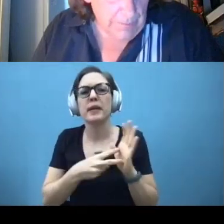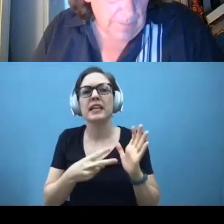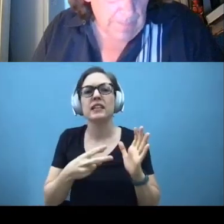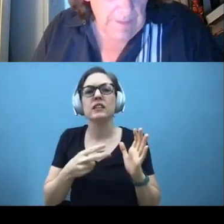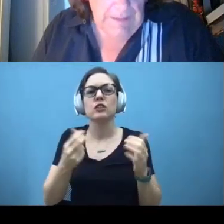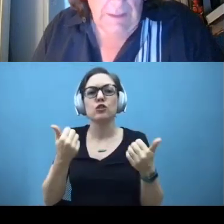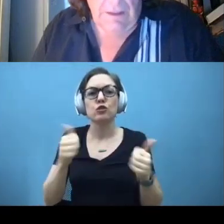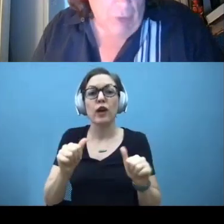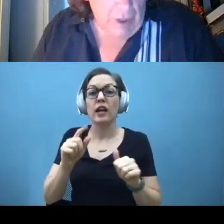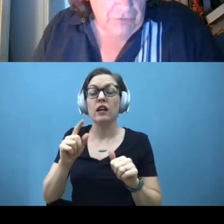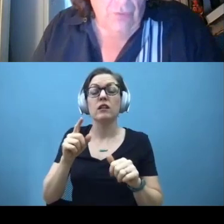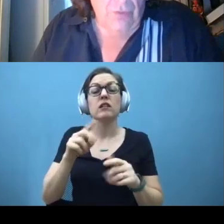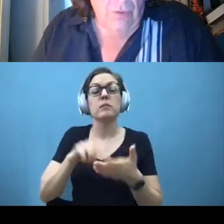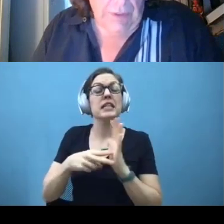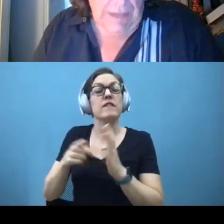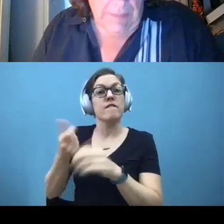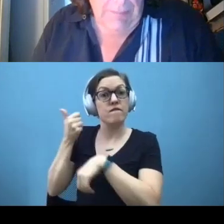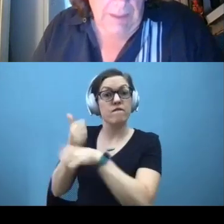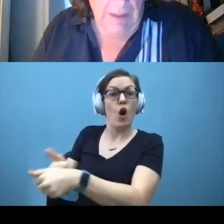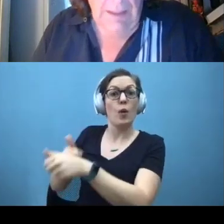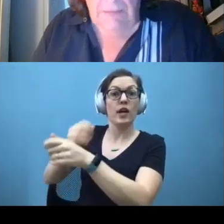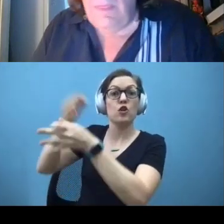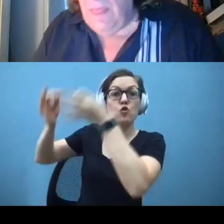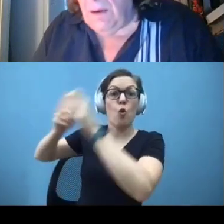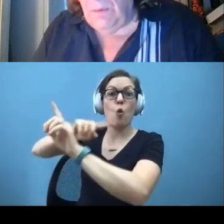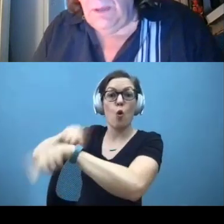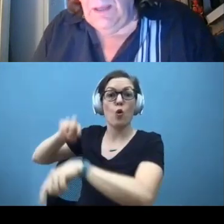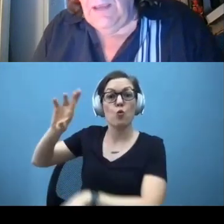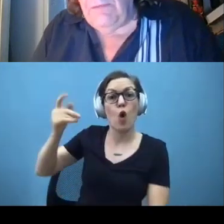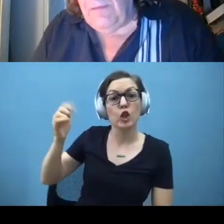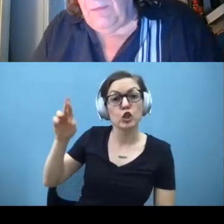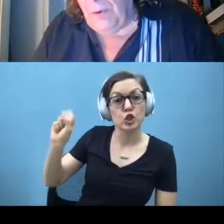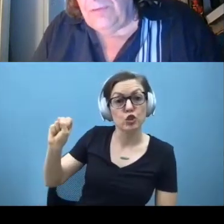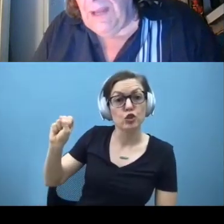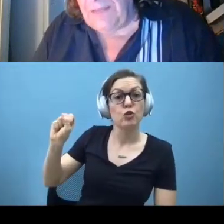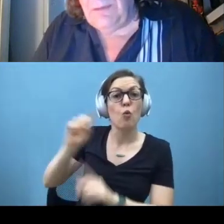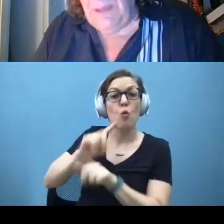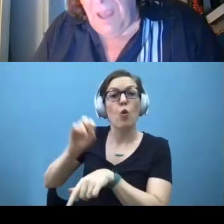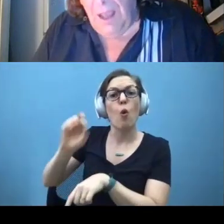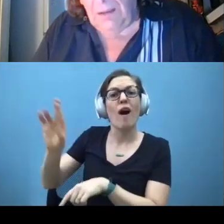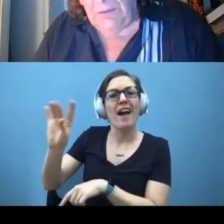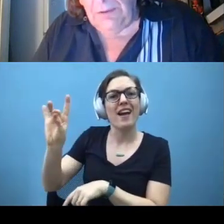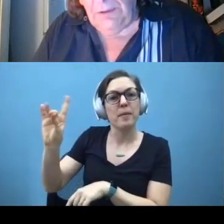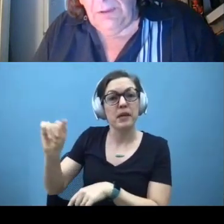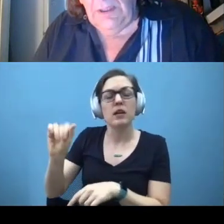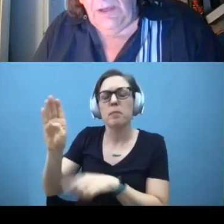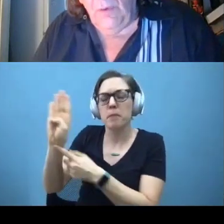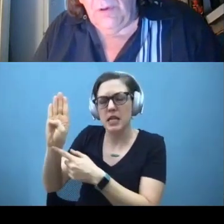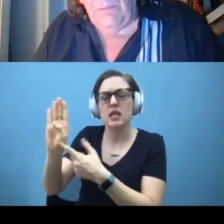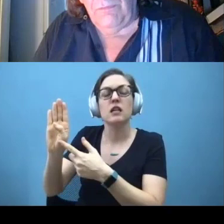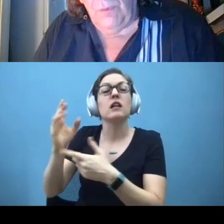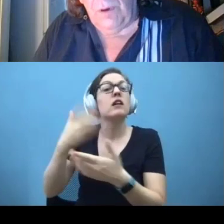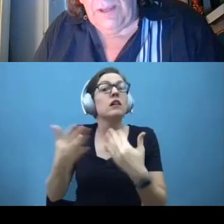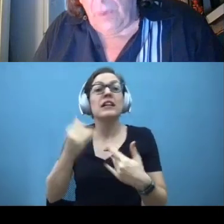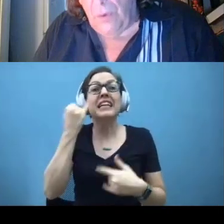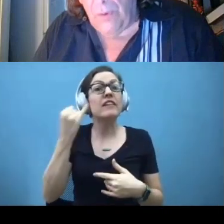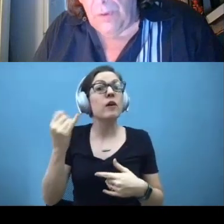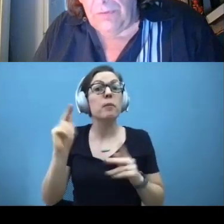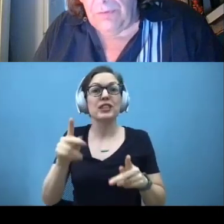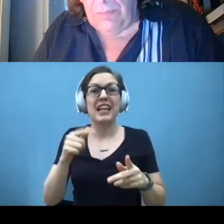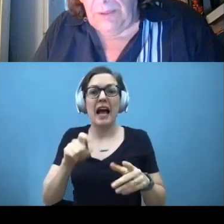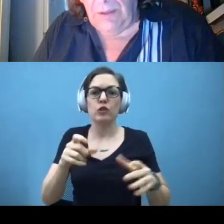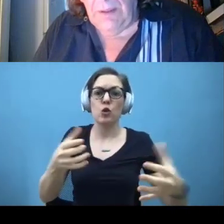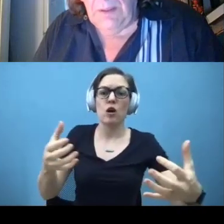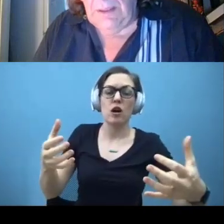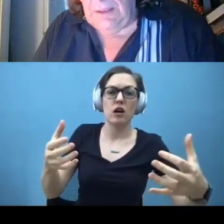order, a Rogers order or an 8B. Even though if a person has to be held in order for a court order